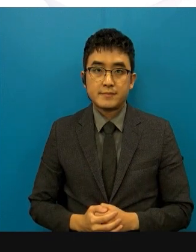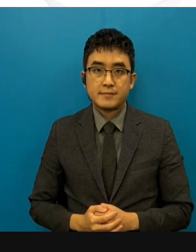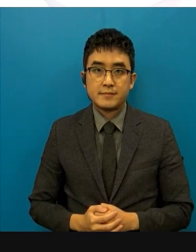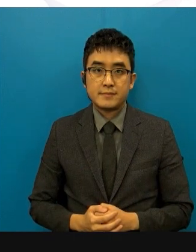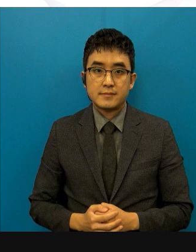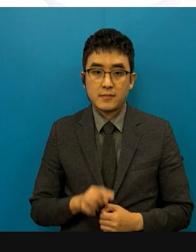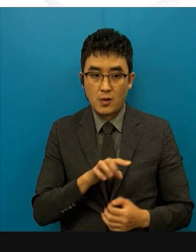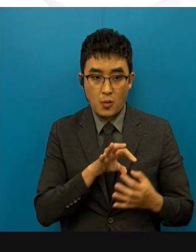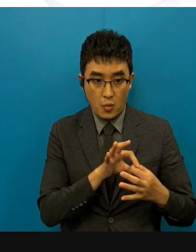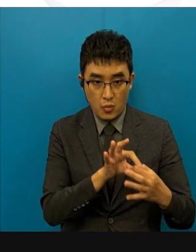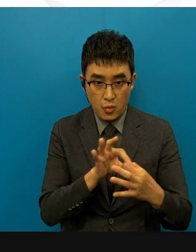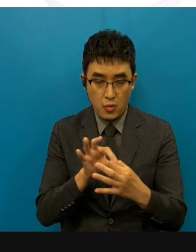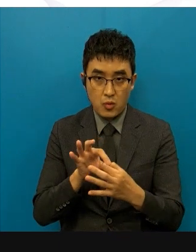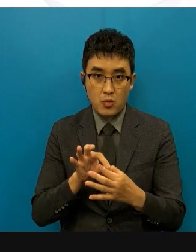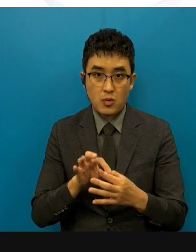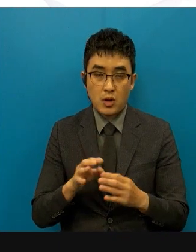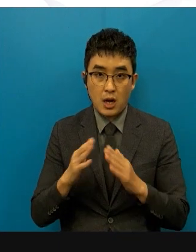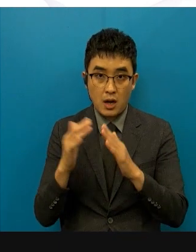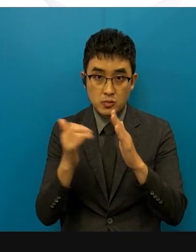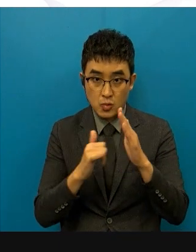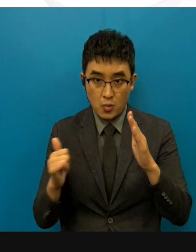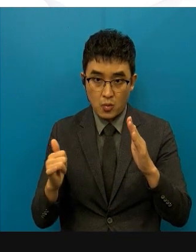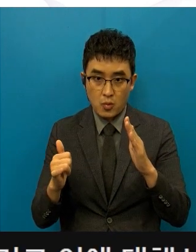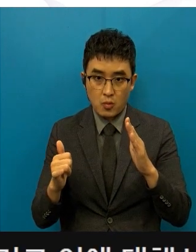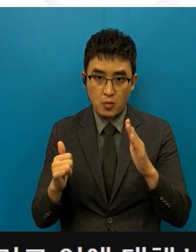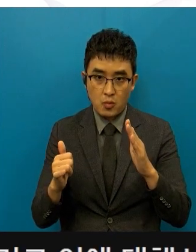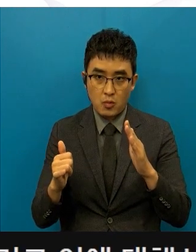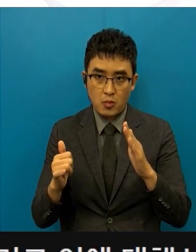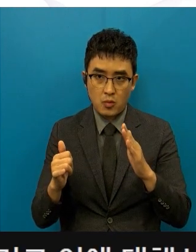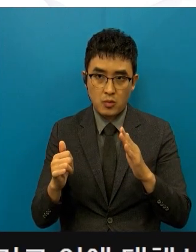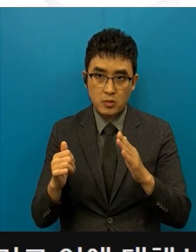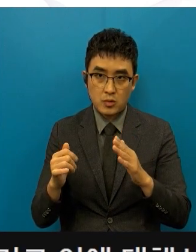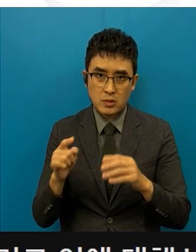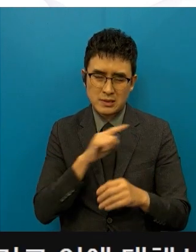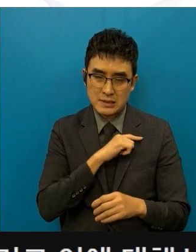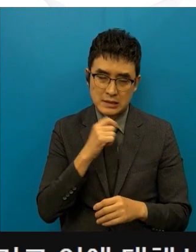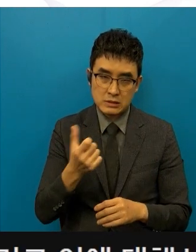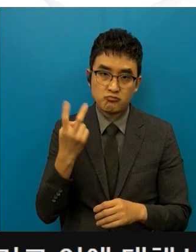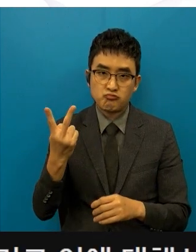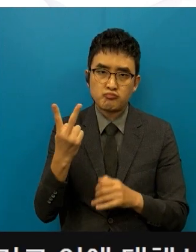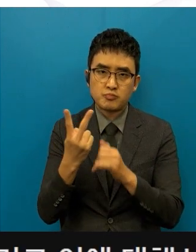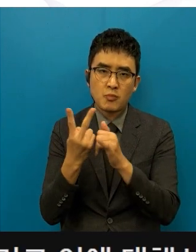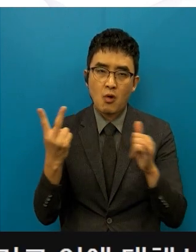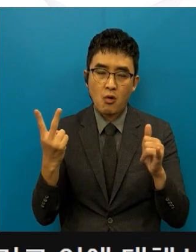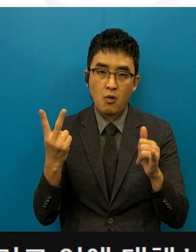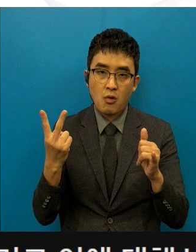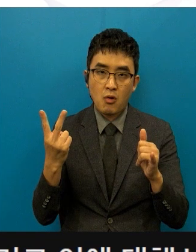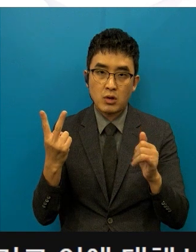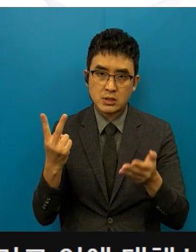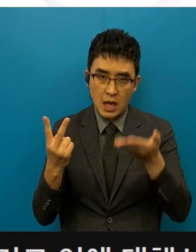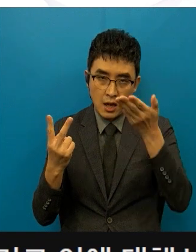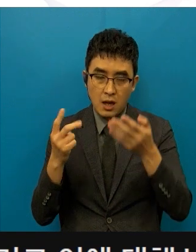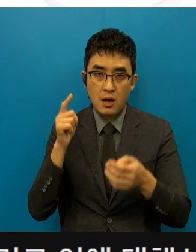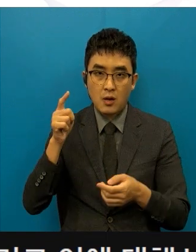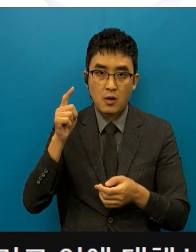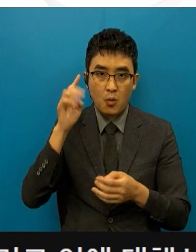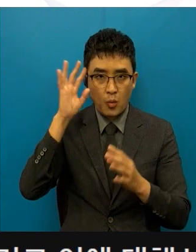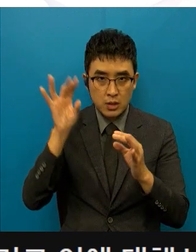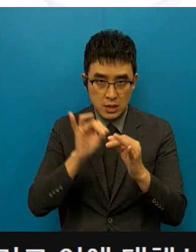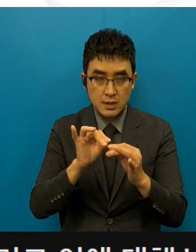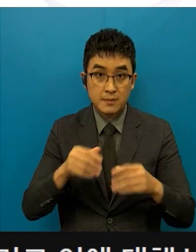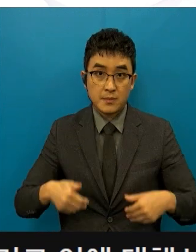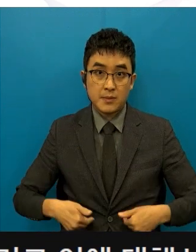is agreement of the entire family members, even with no document.